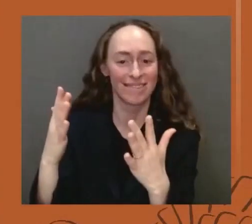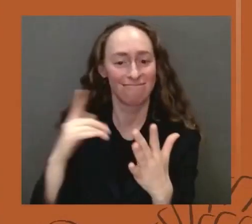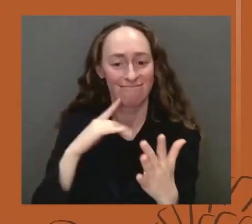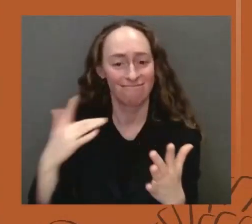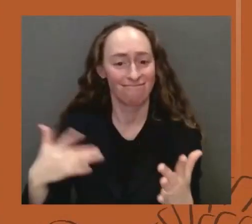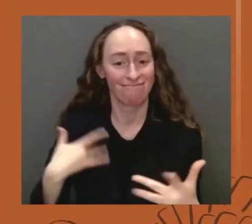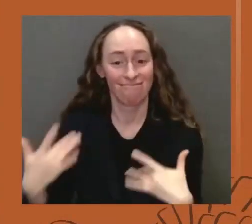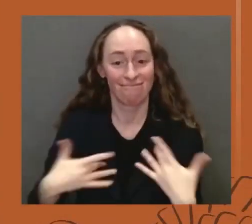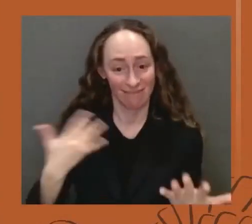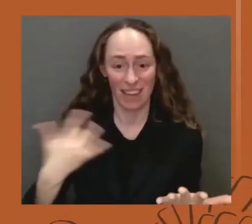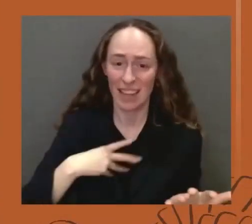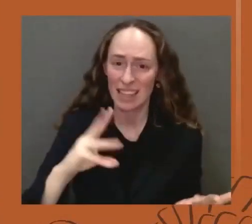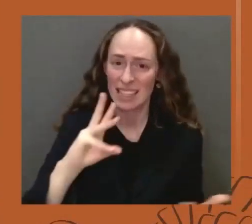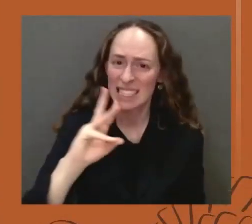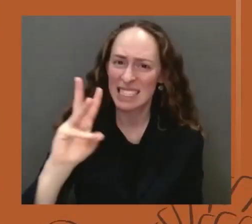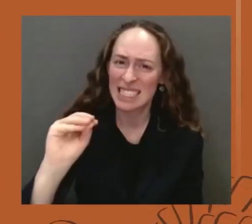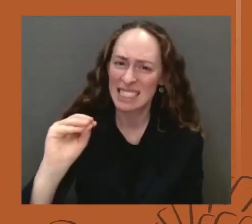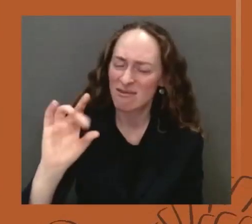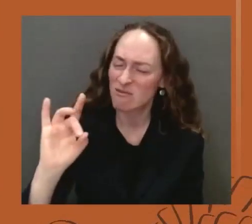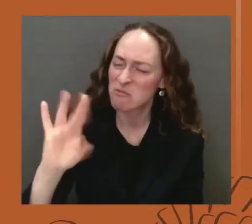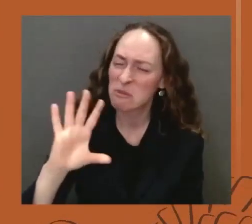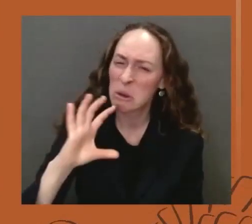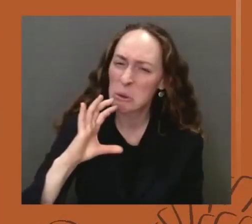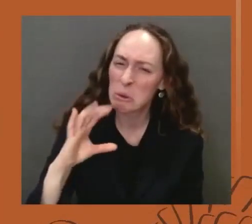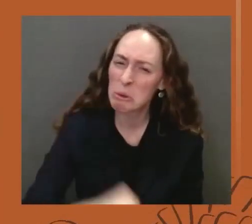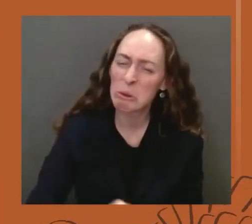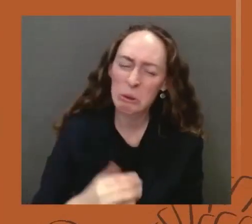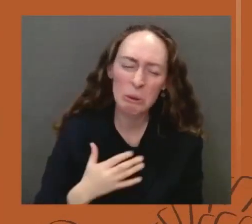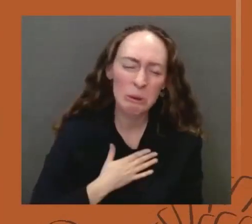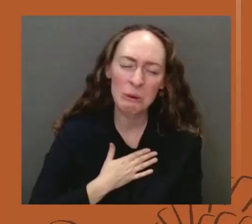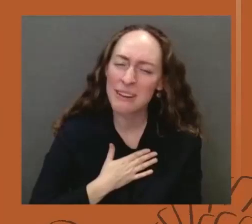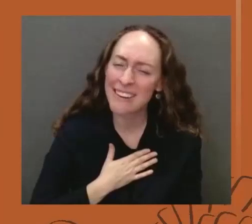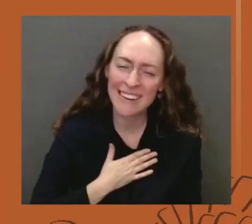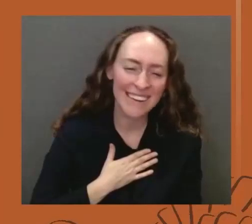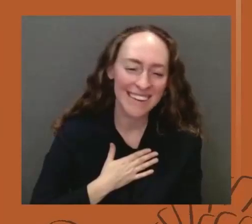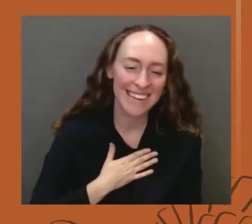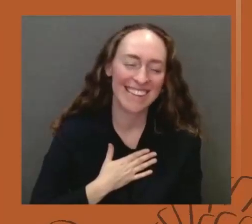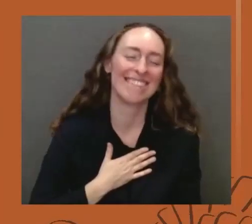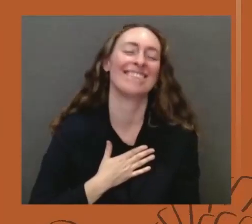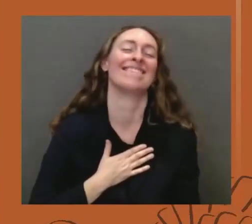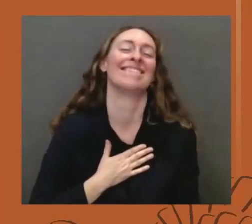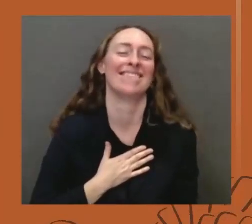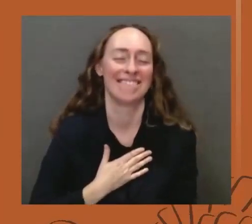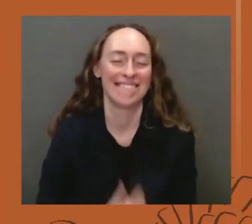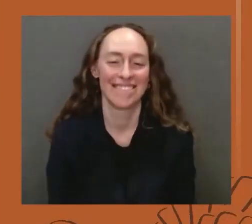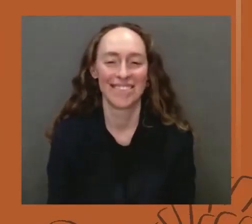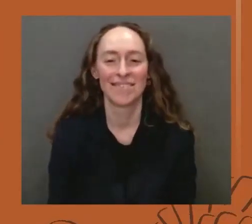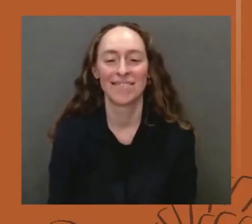His entire family raised these birds on their family farm in Minnesota. And Steve,